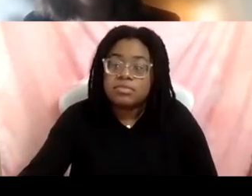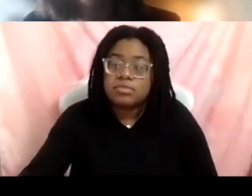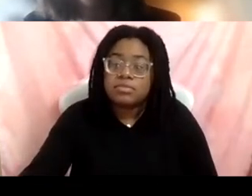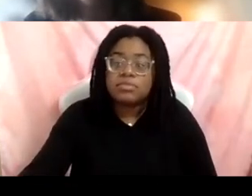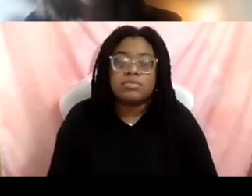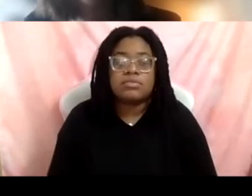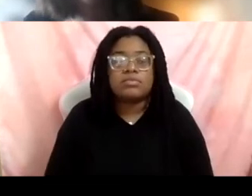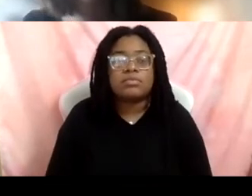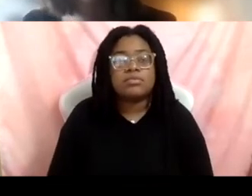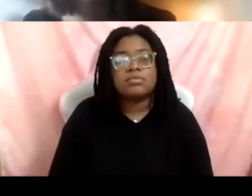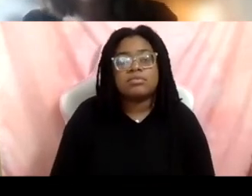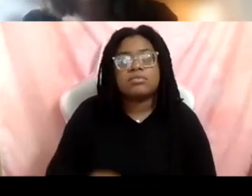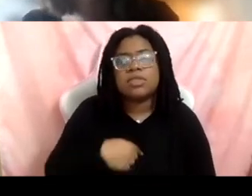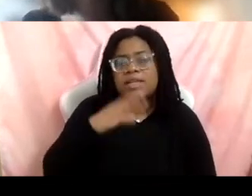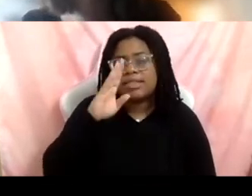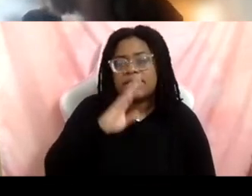It was never a question of